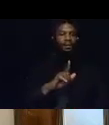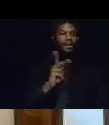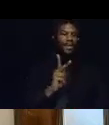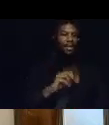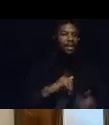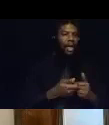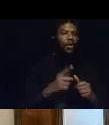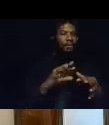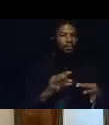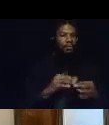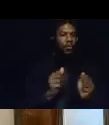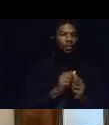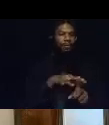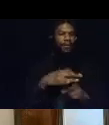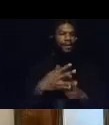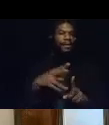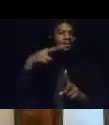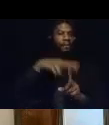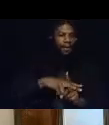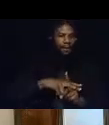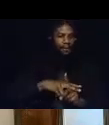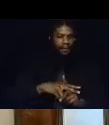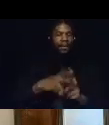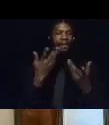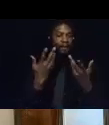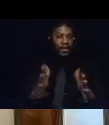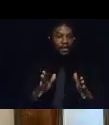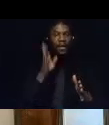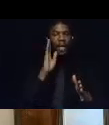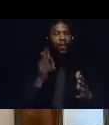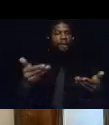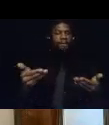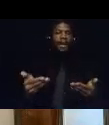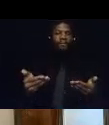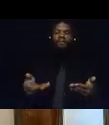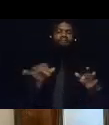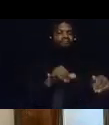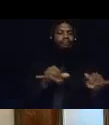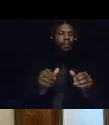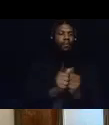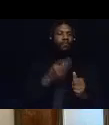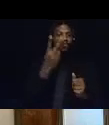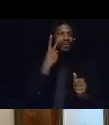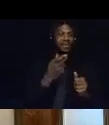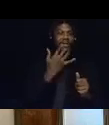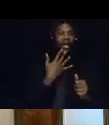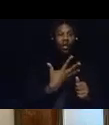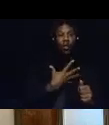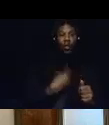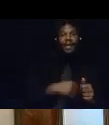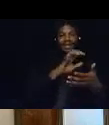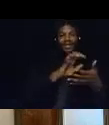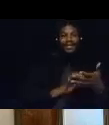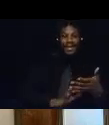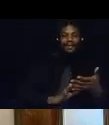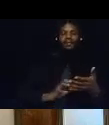And I'll then invite you to, just as I have in the white text you're seeing,